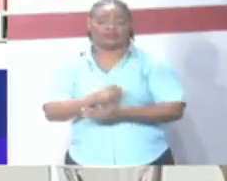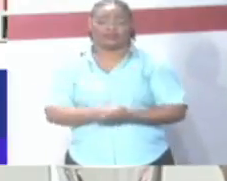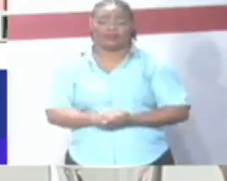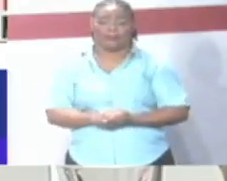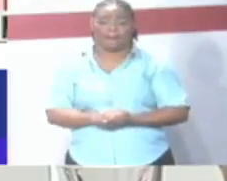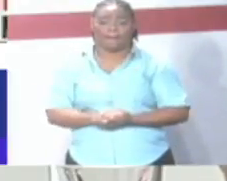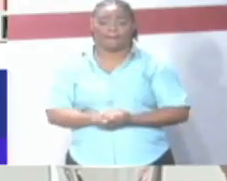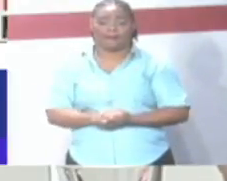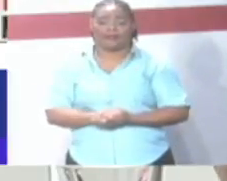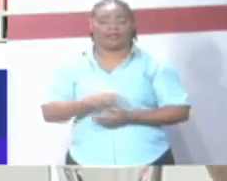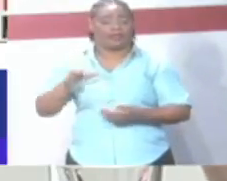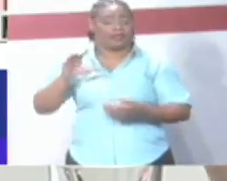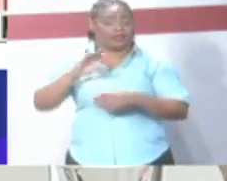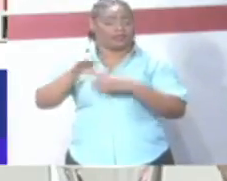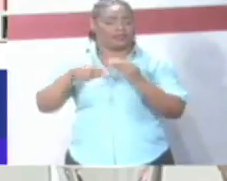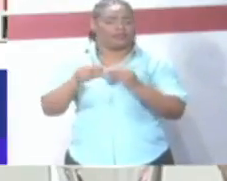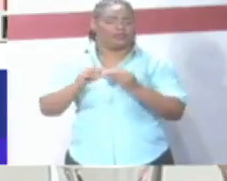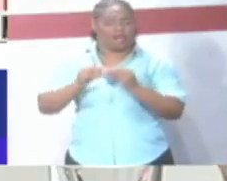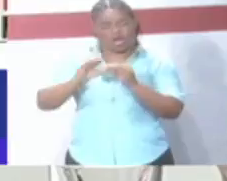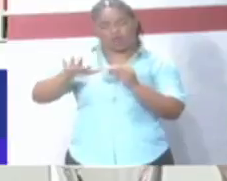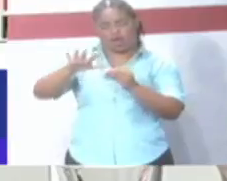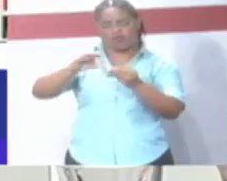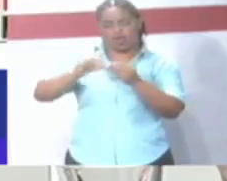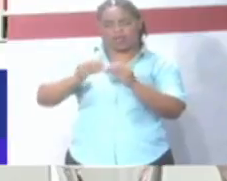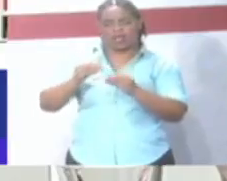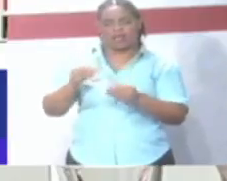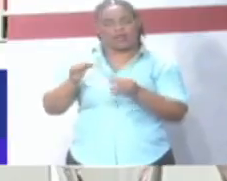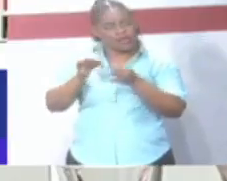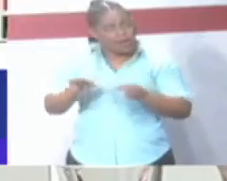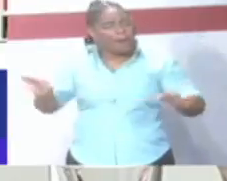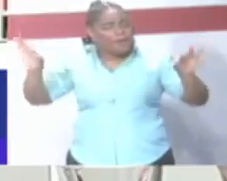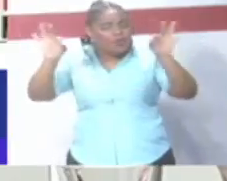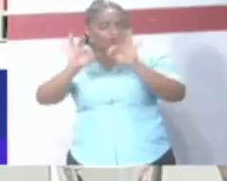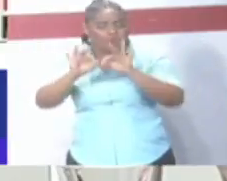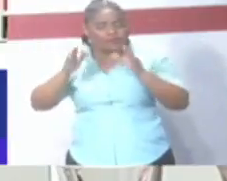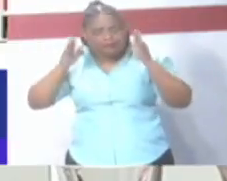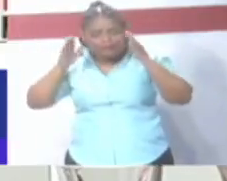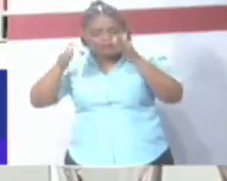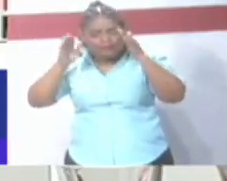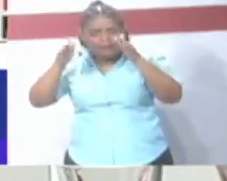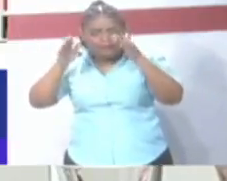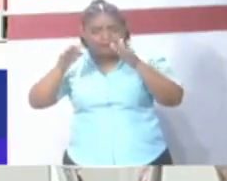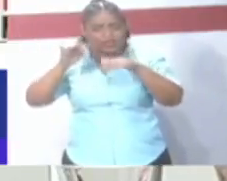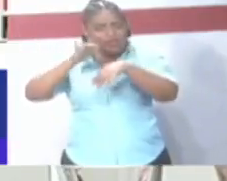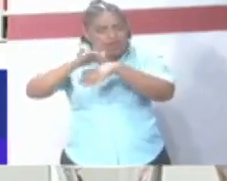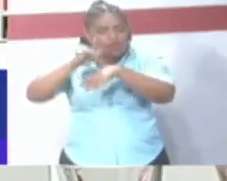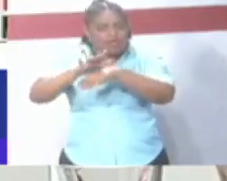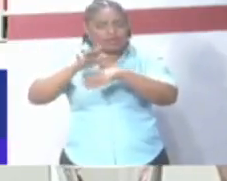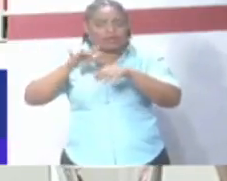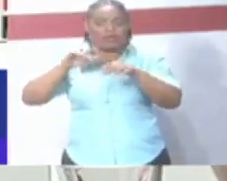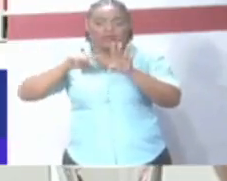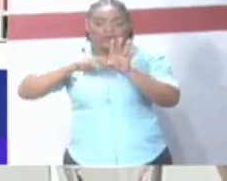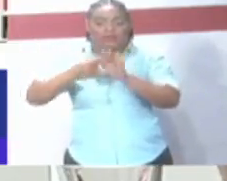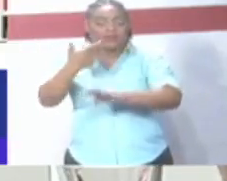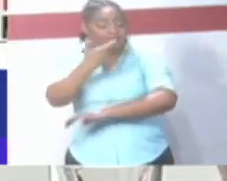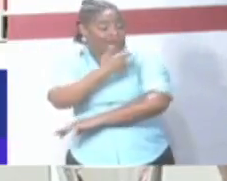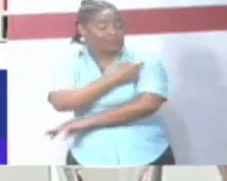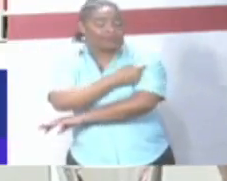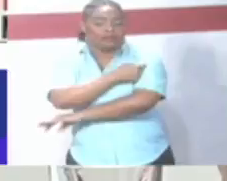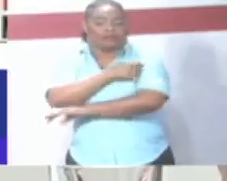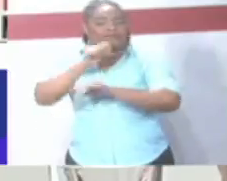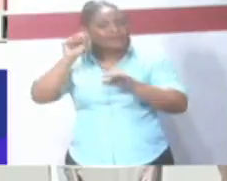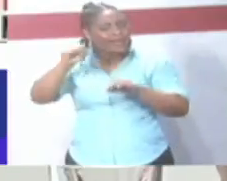that was a priority group in the early days of the vaccination program, if you would recall. The elderly